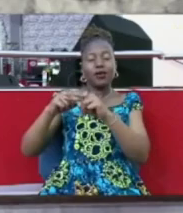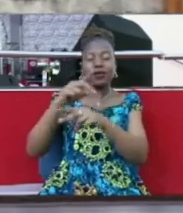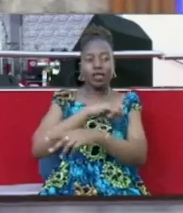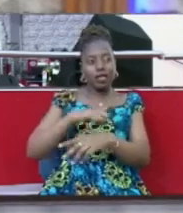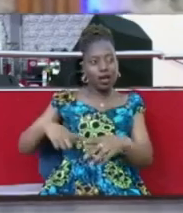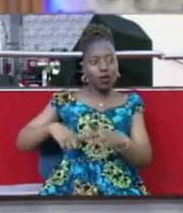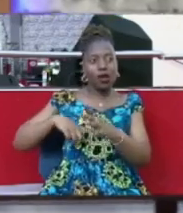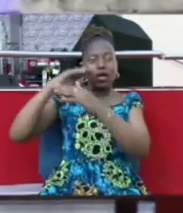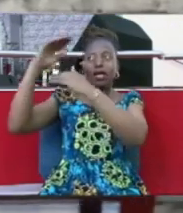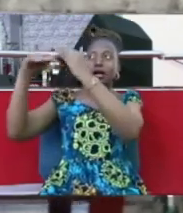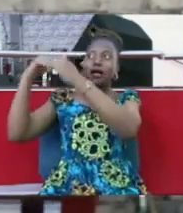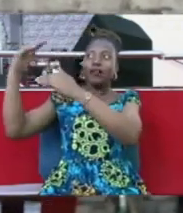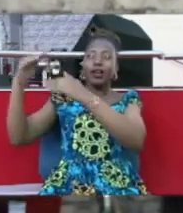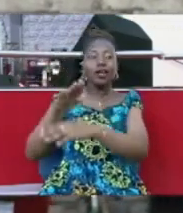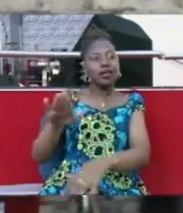places.